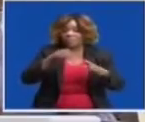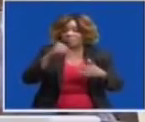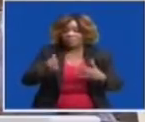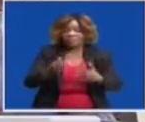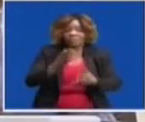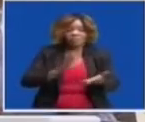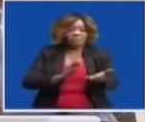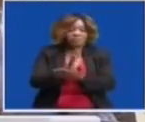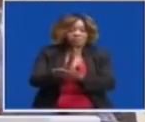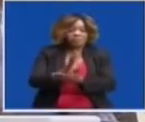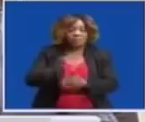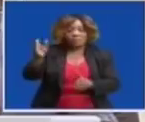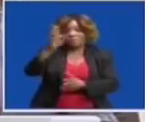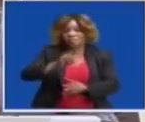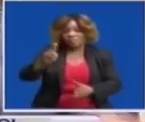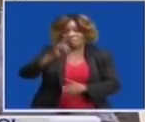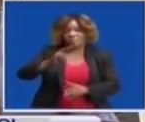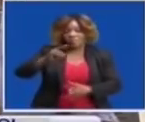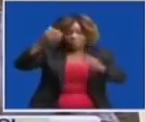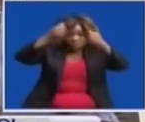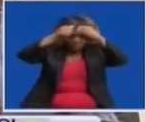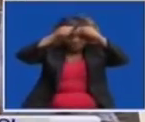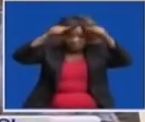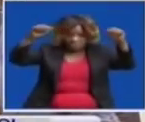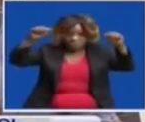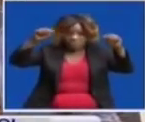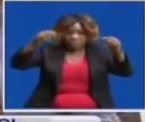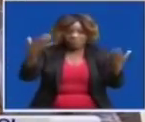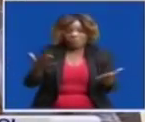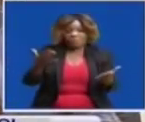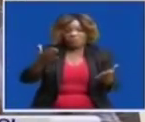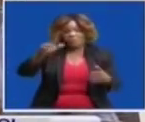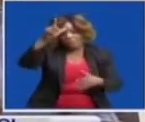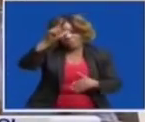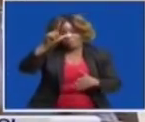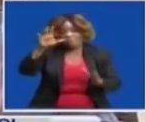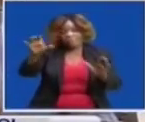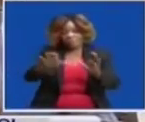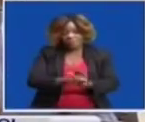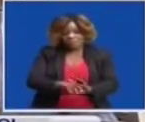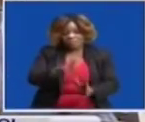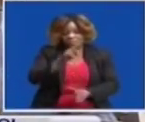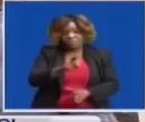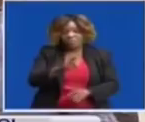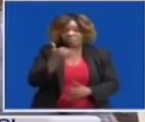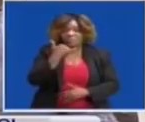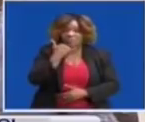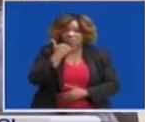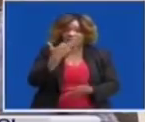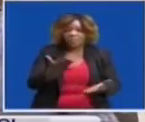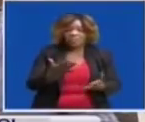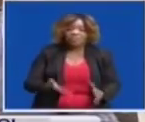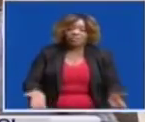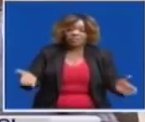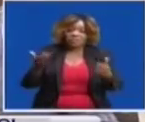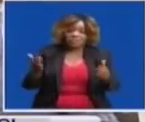should he be using our party president image on his poster? That is impersonation, and we're urging